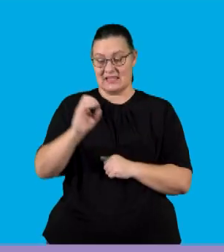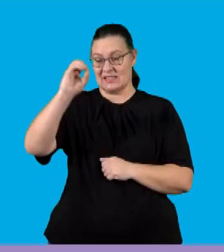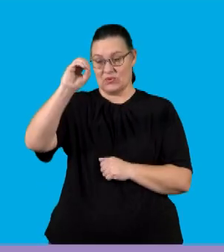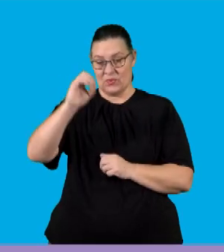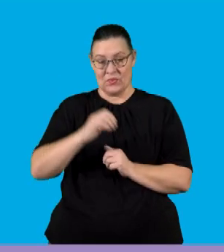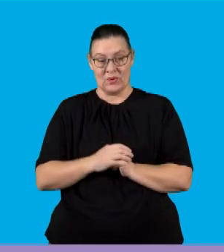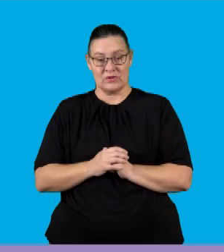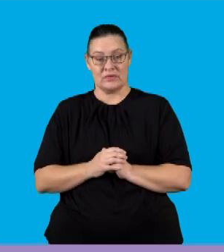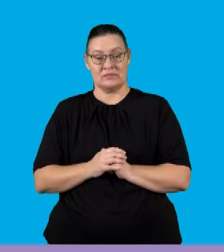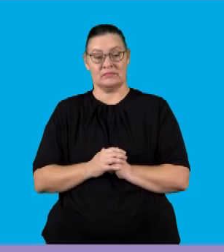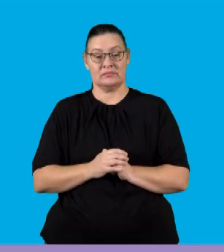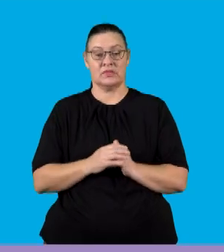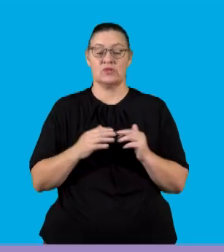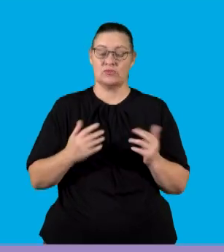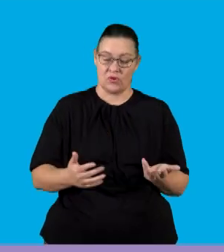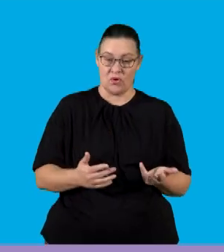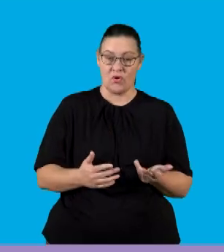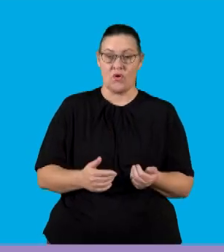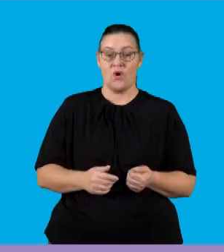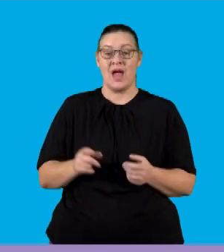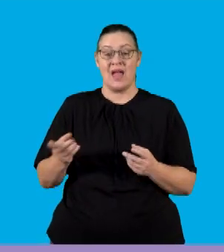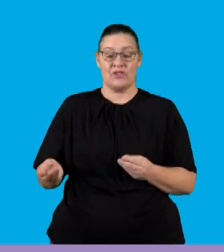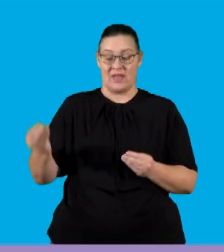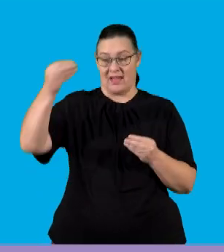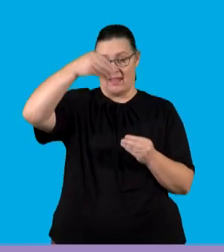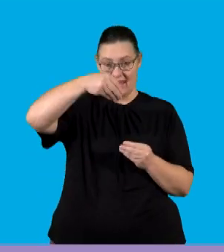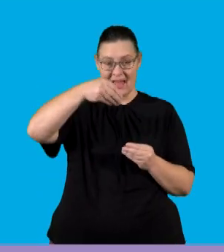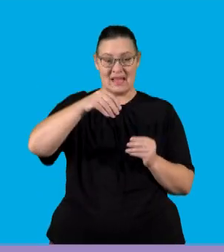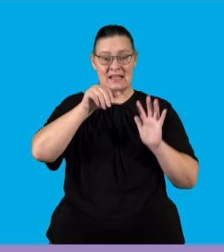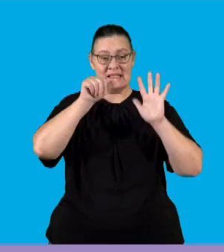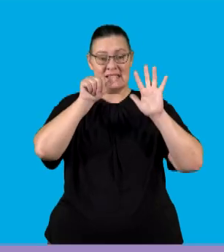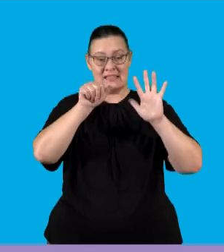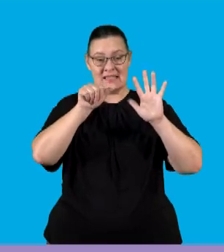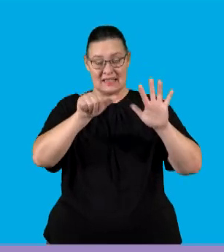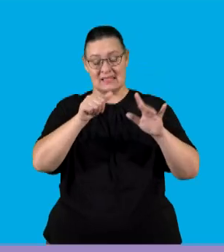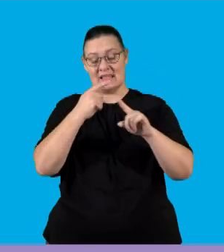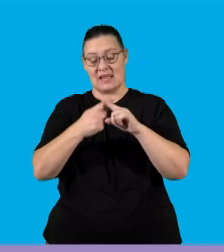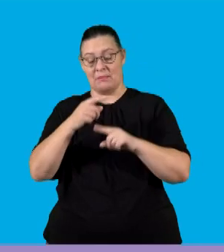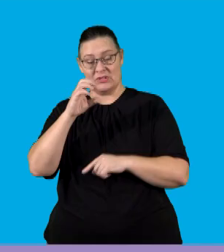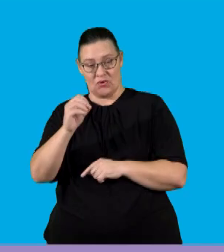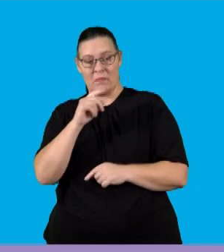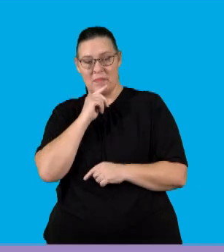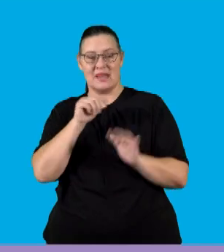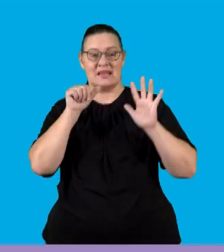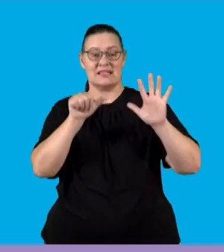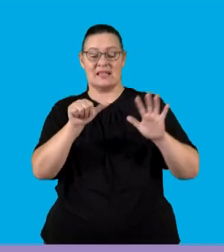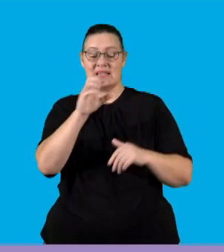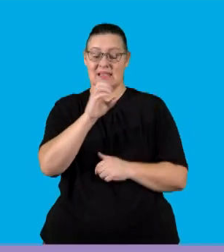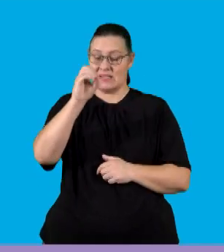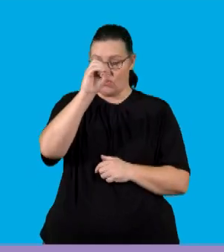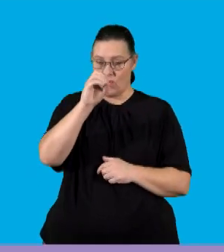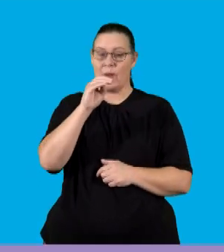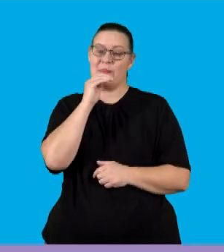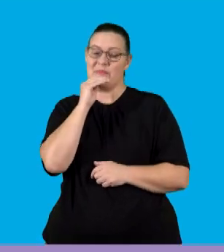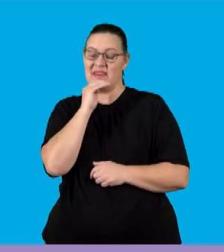exponent 0, of course, because everything is raised to the exponent 0, we know that our answer there will be